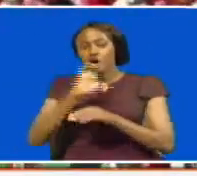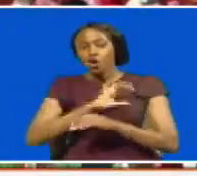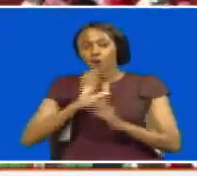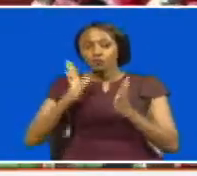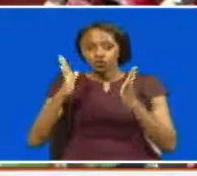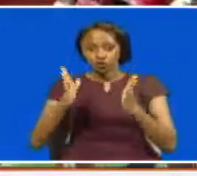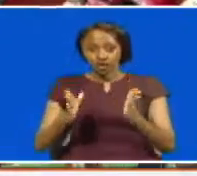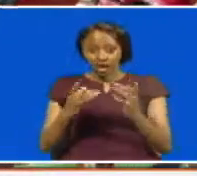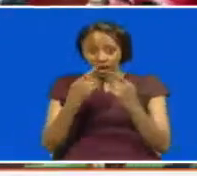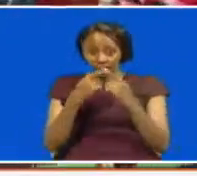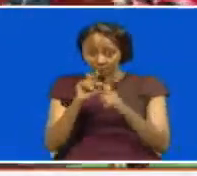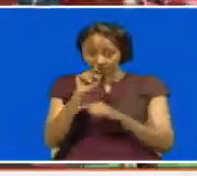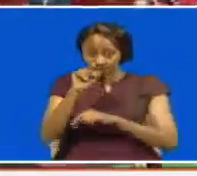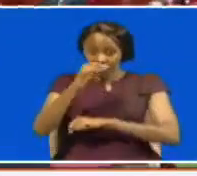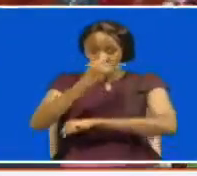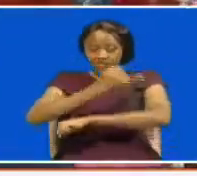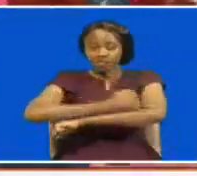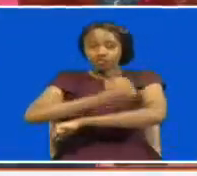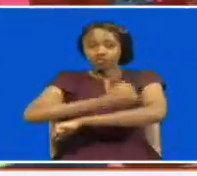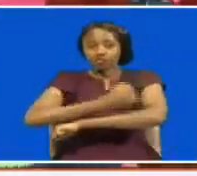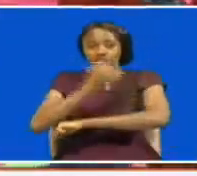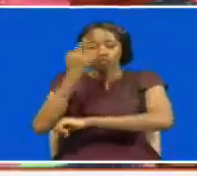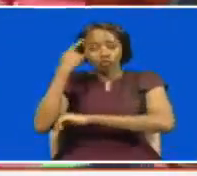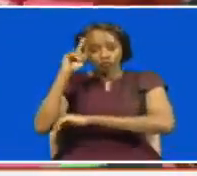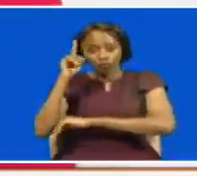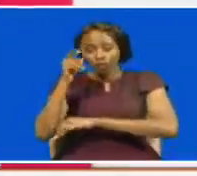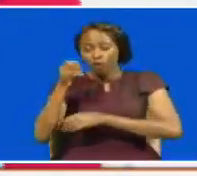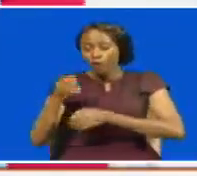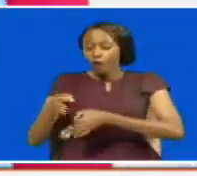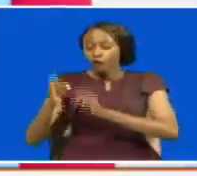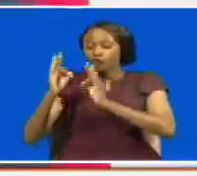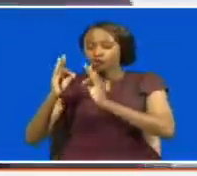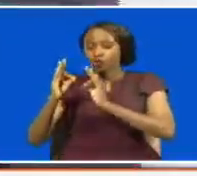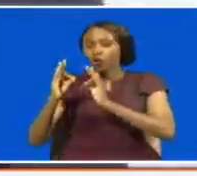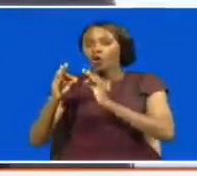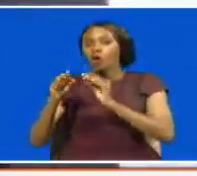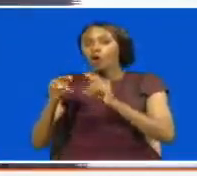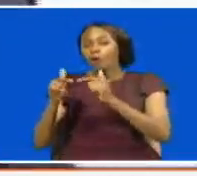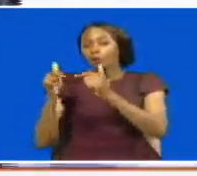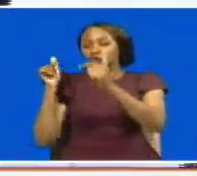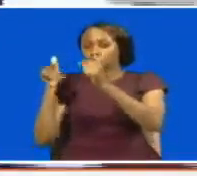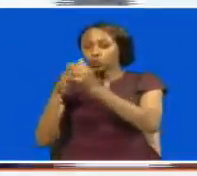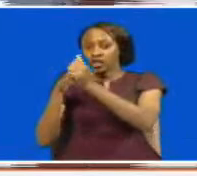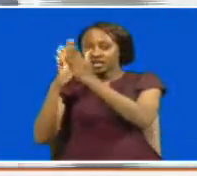the institutionalization of the office of the official opposition leader that will fully be